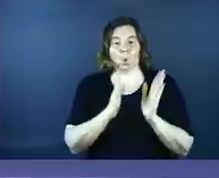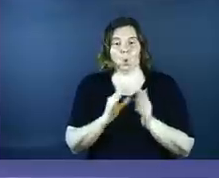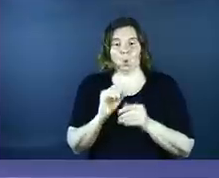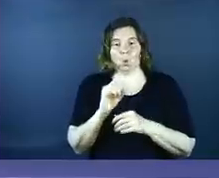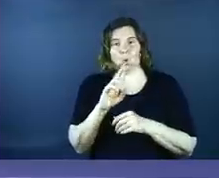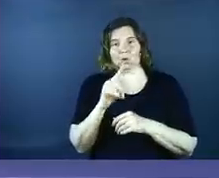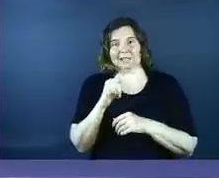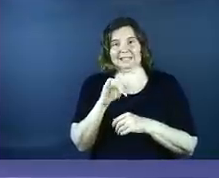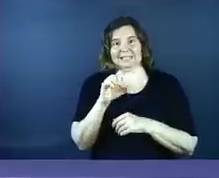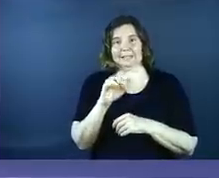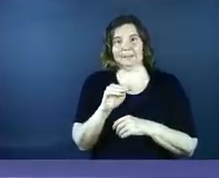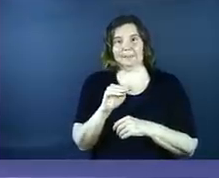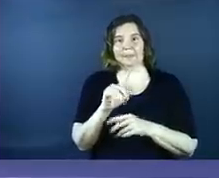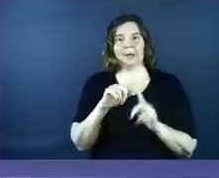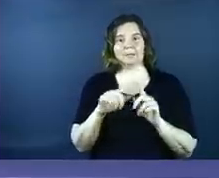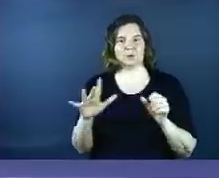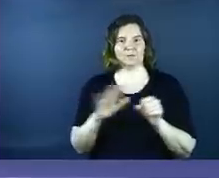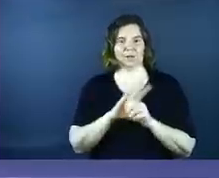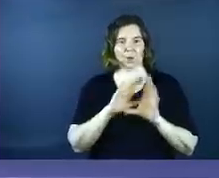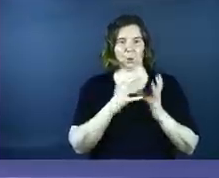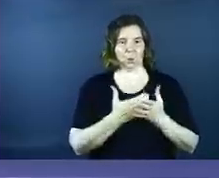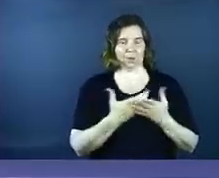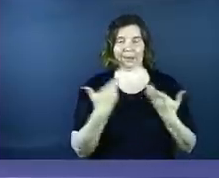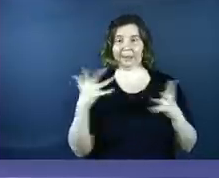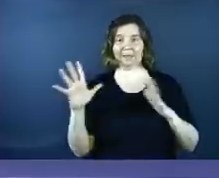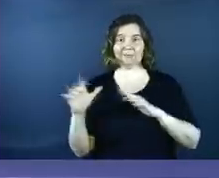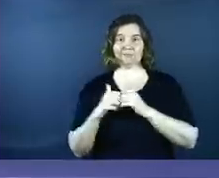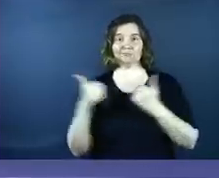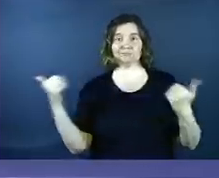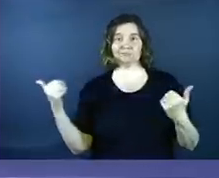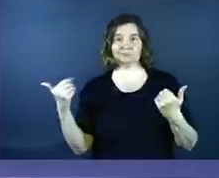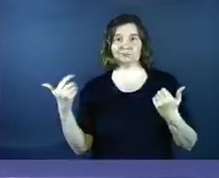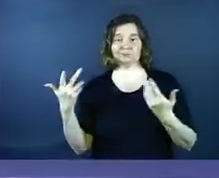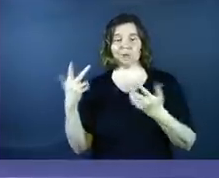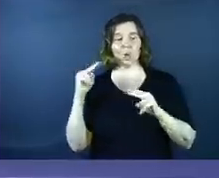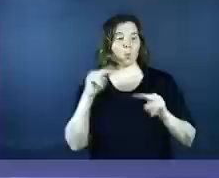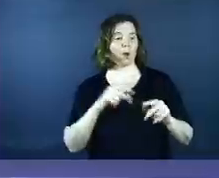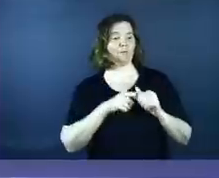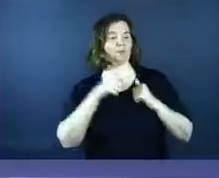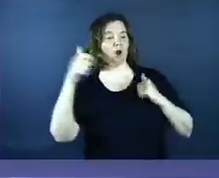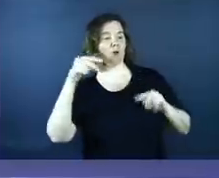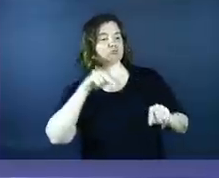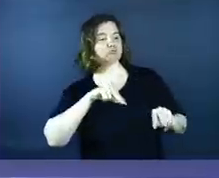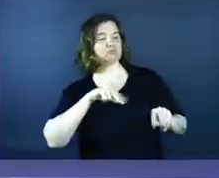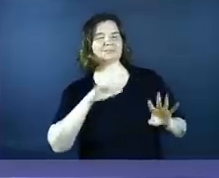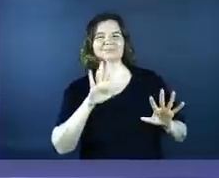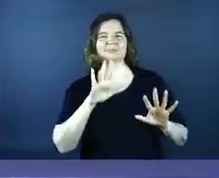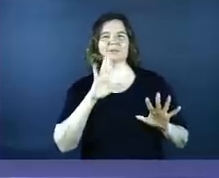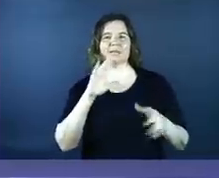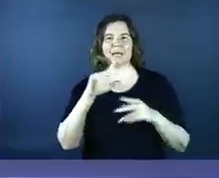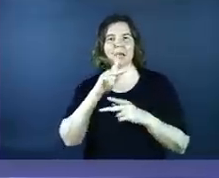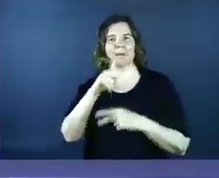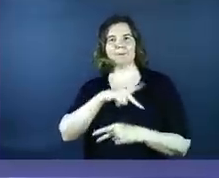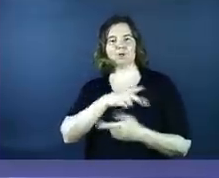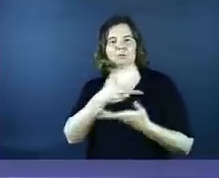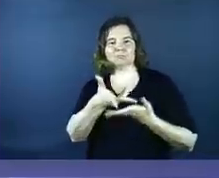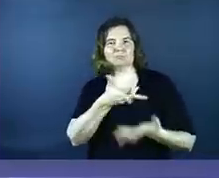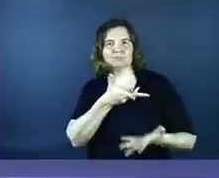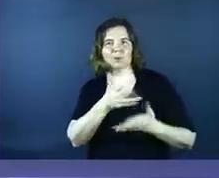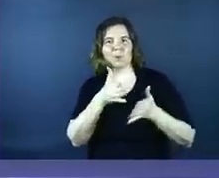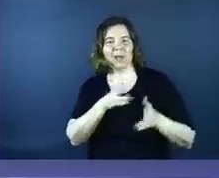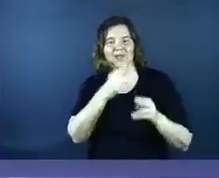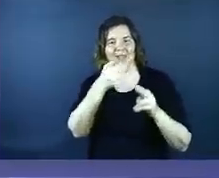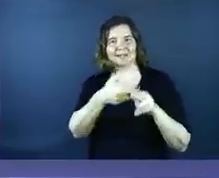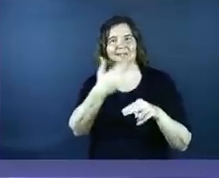be organisms, to fill a world and then walk away from them or to watch them from afar. God creates them in a personal way, and they're given